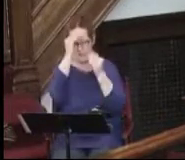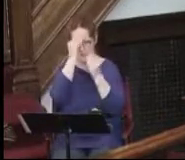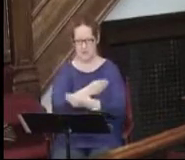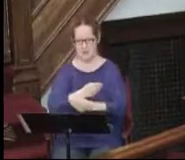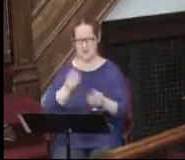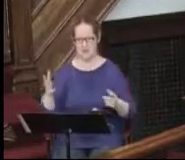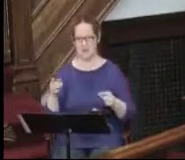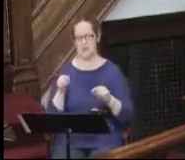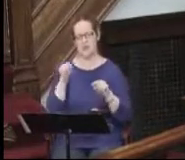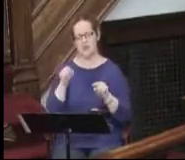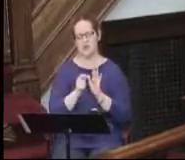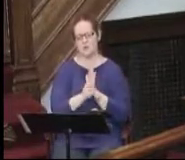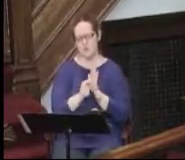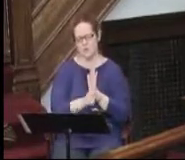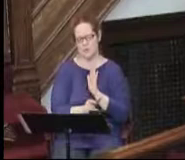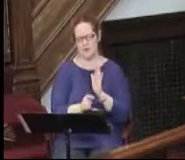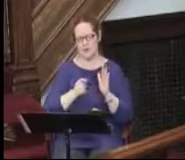this,